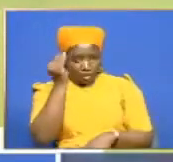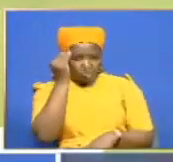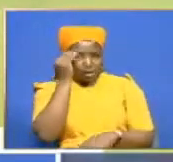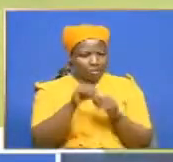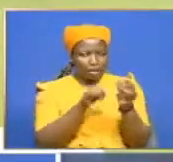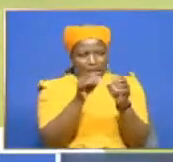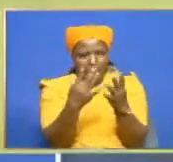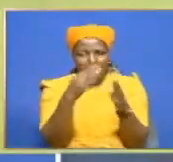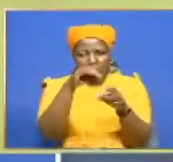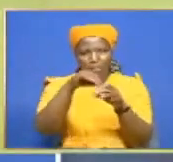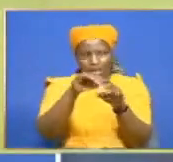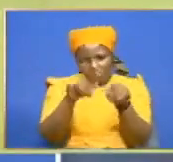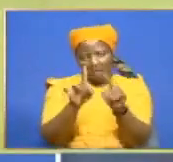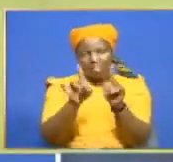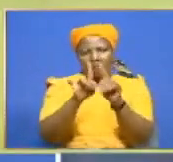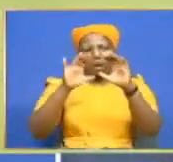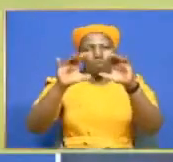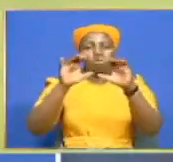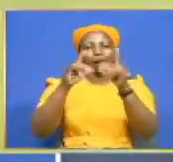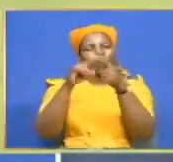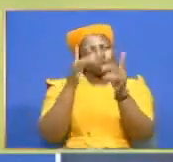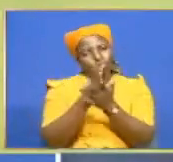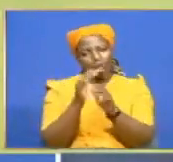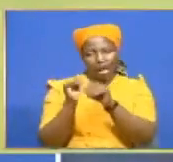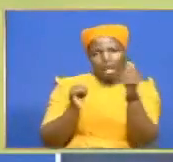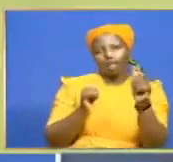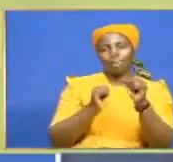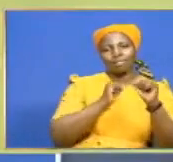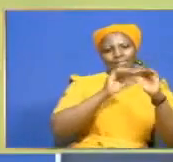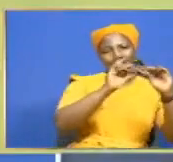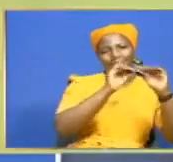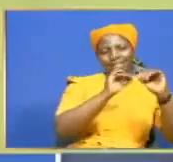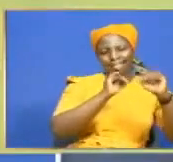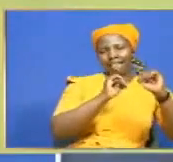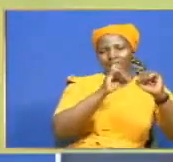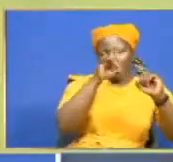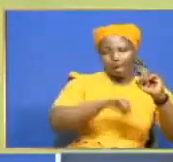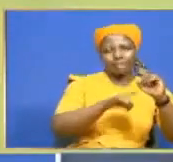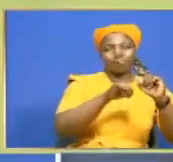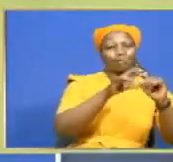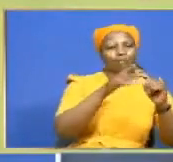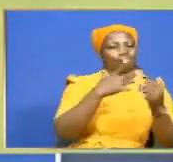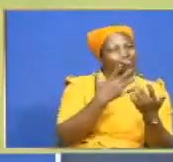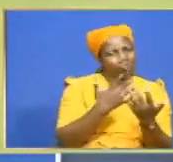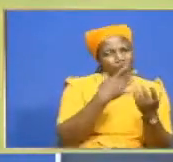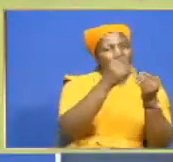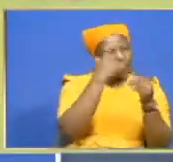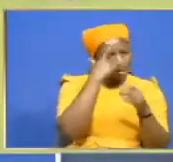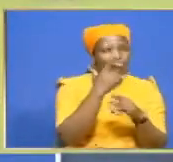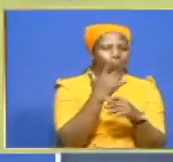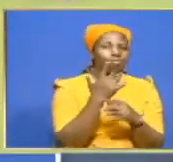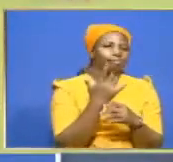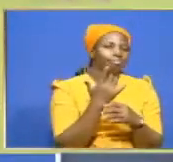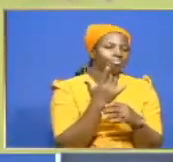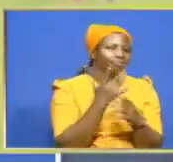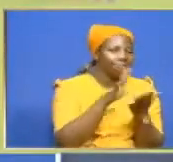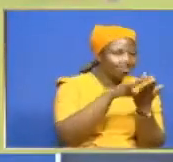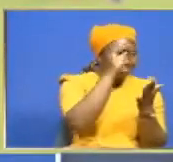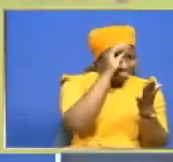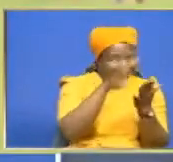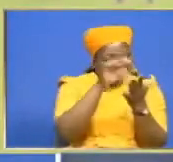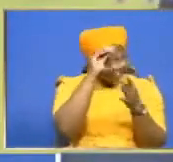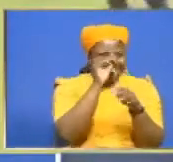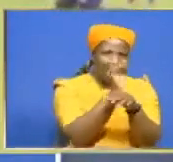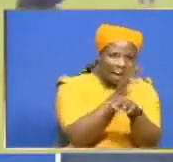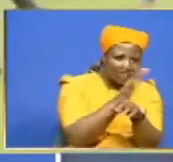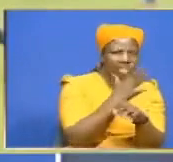much you invest in yourself like the coach. But on the other side is also you must go for that license. You must go to learn some new stuff,